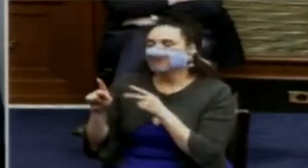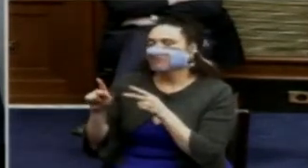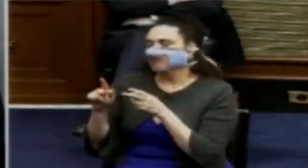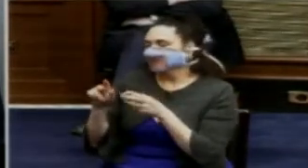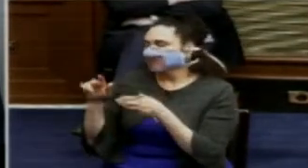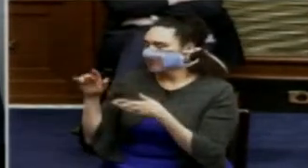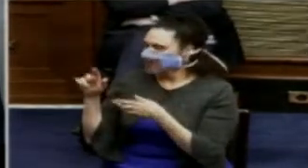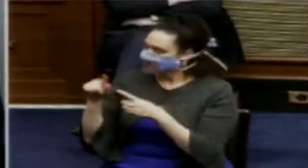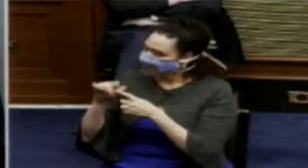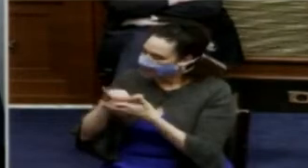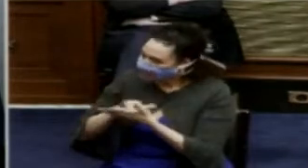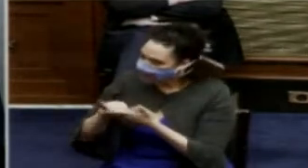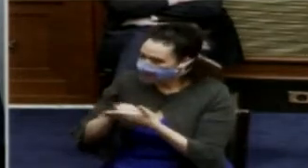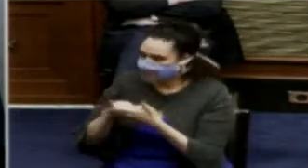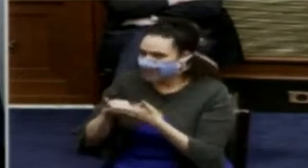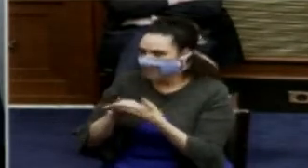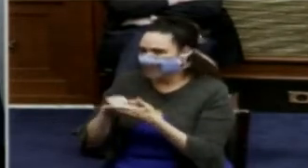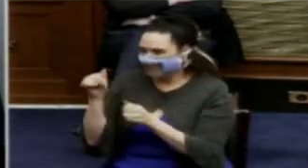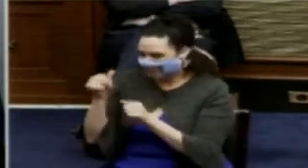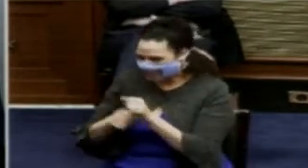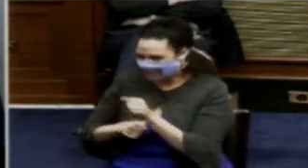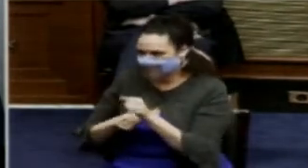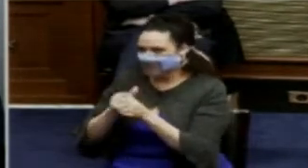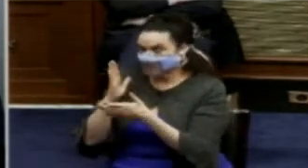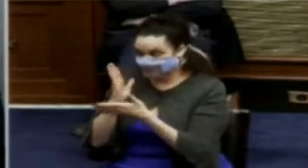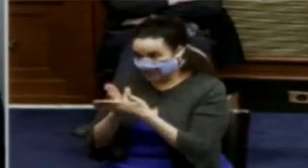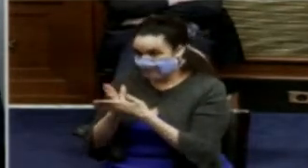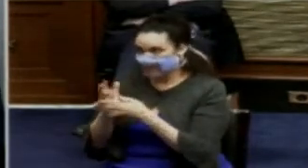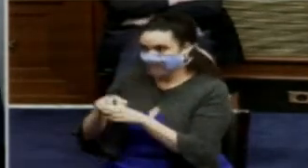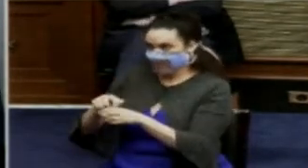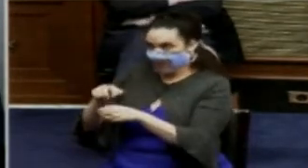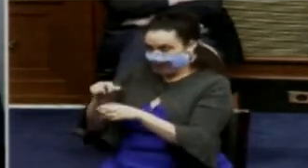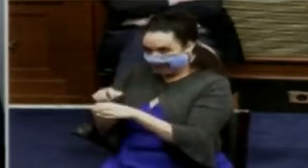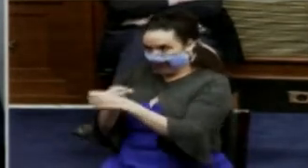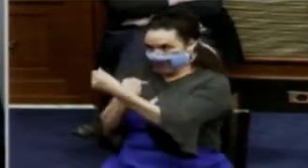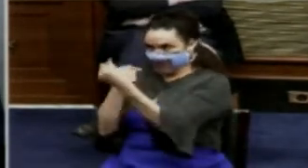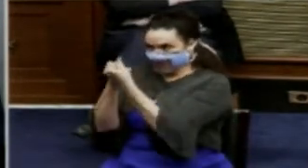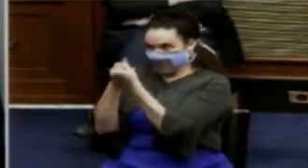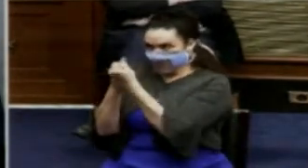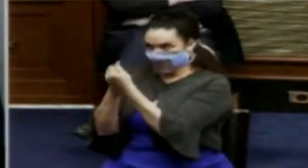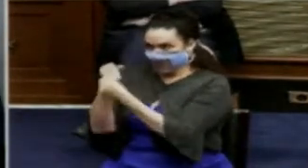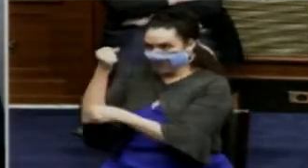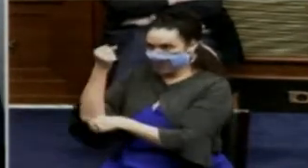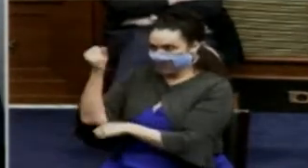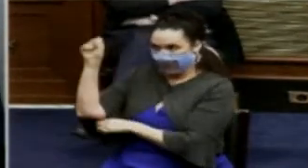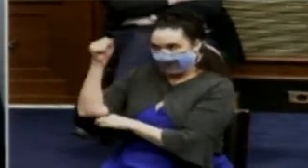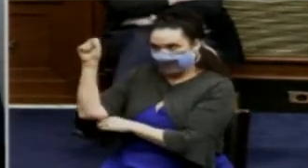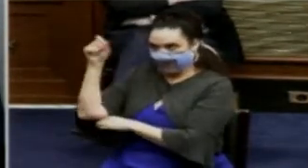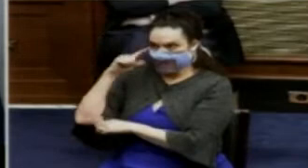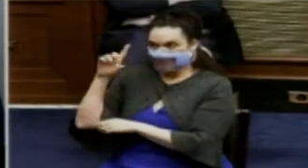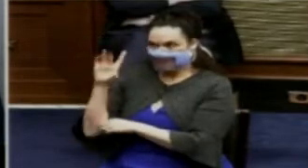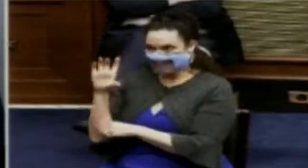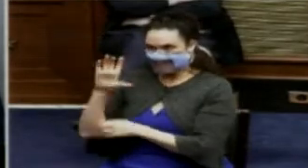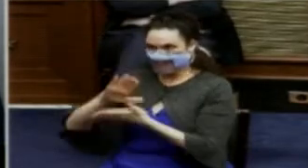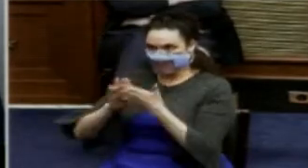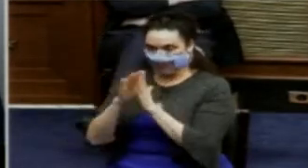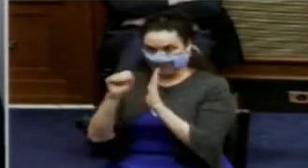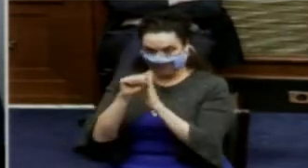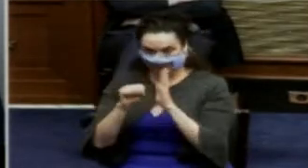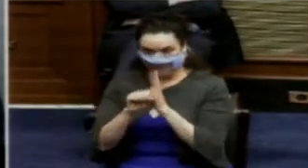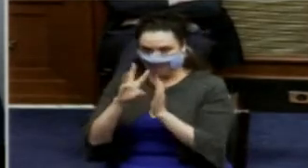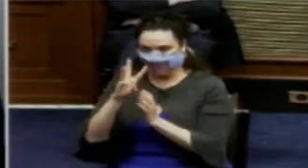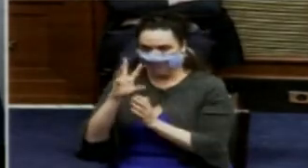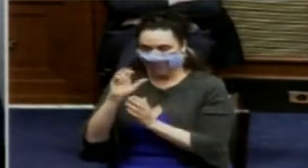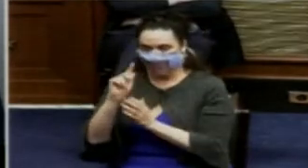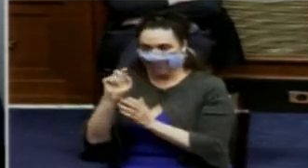Washington, with each stop having a rally for D.C. statehood. So I think you probably want to check your facts on that, because Walter Fauntleroy